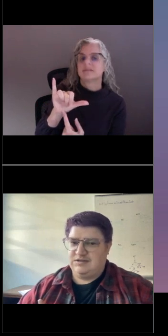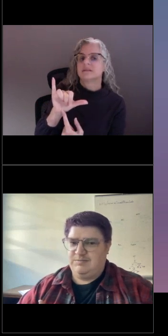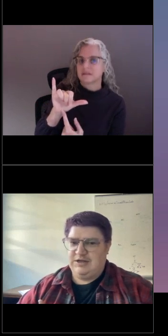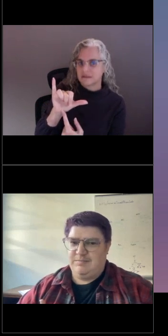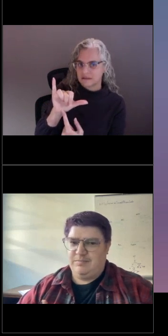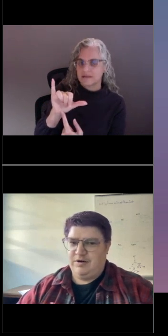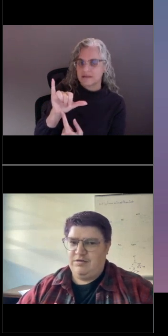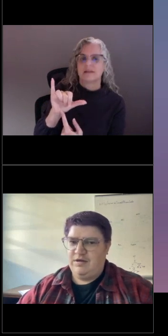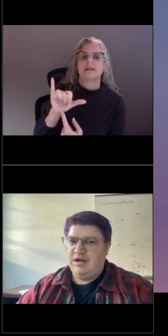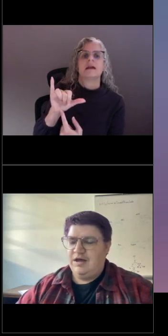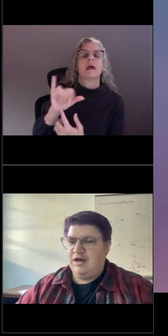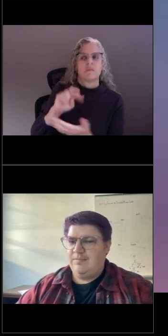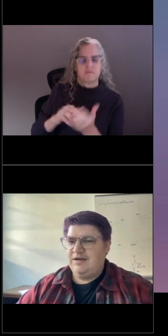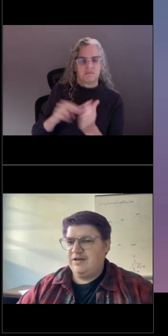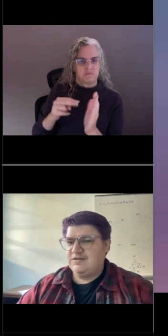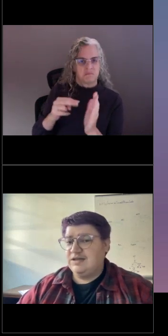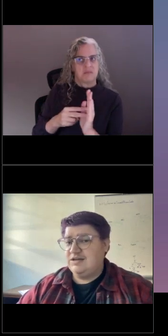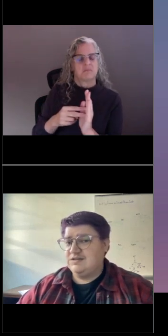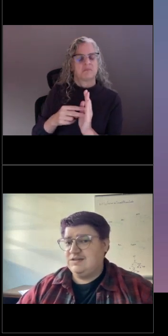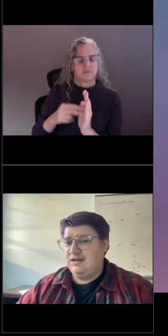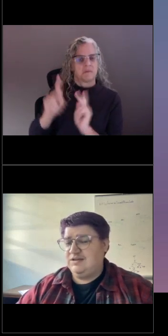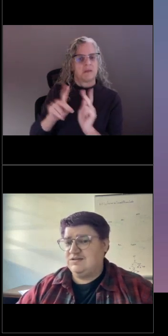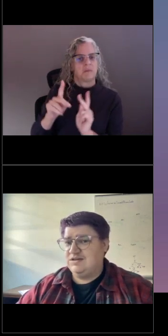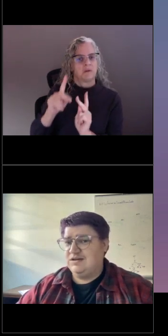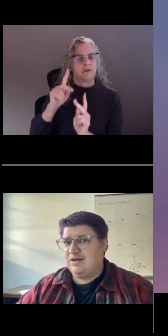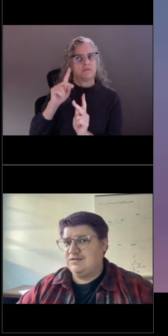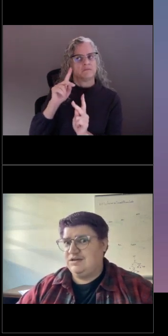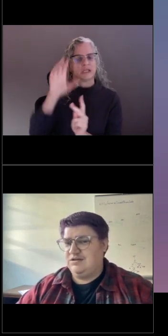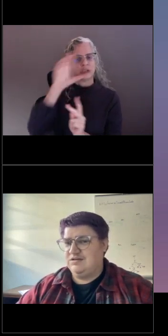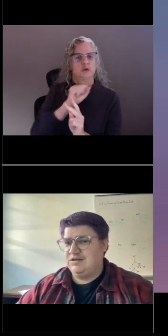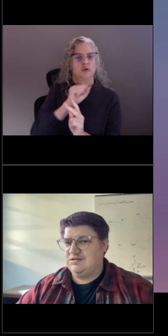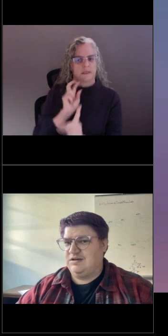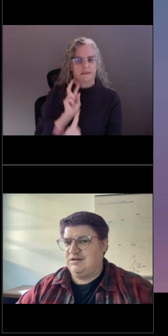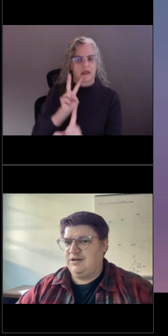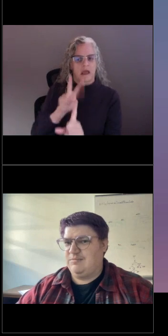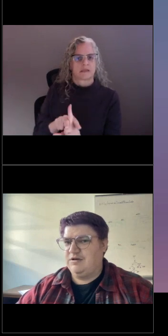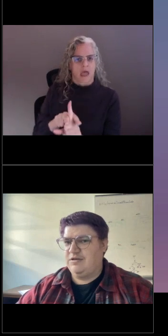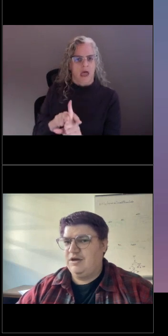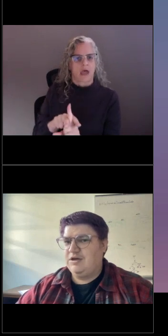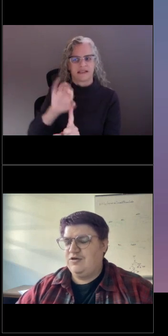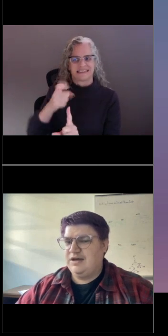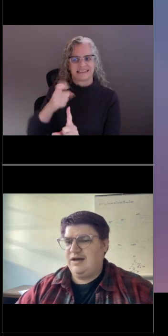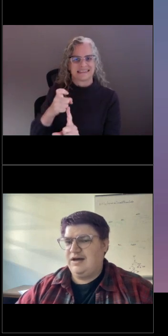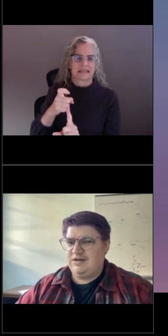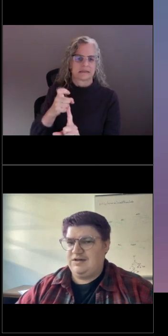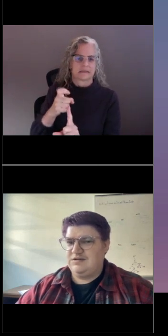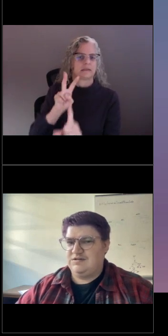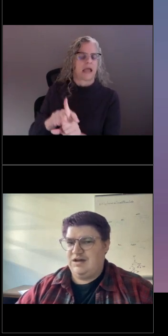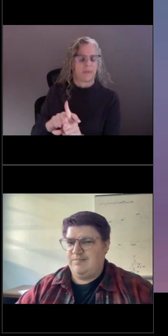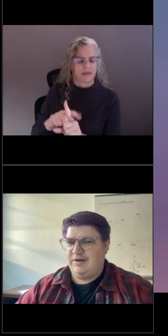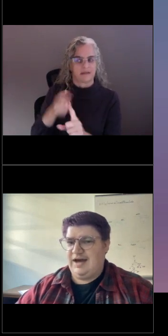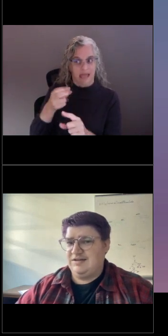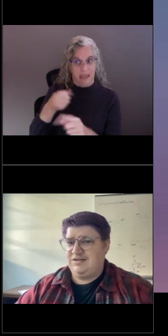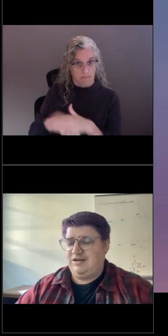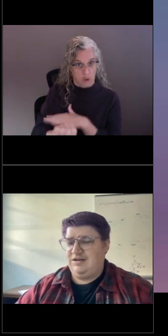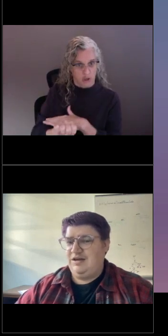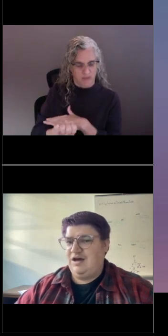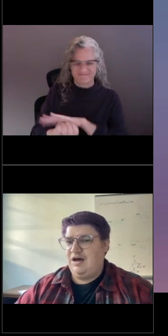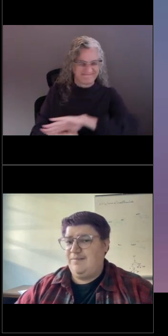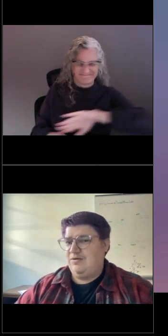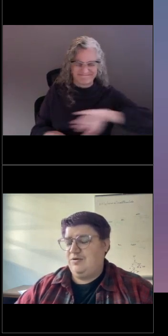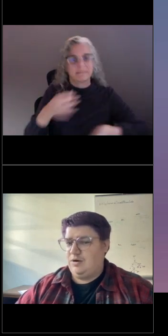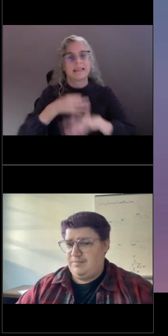sex assignment at birth? If that's the case, then instead of asking sex assignment at birth, you might have an easier time by